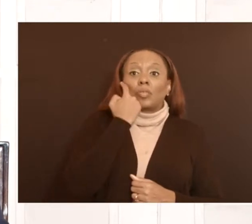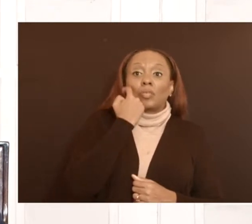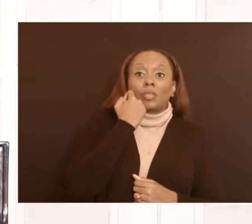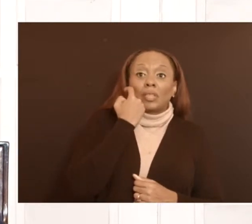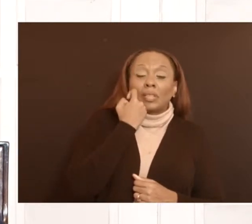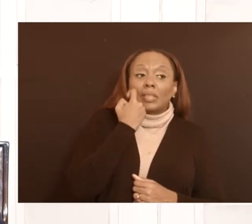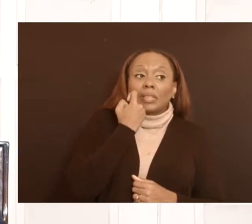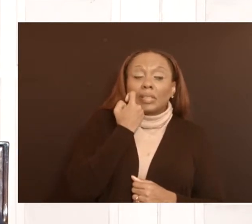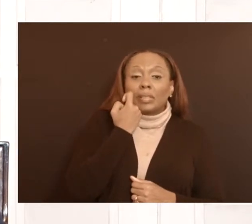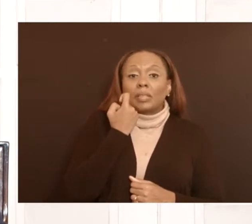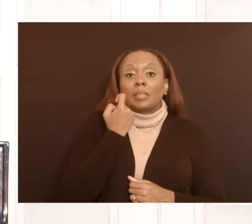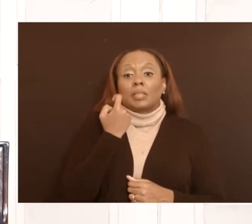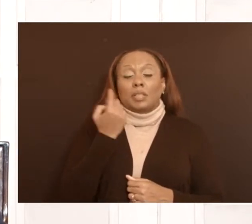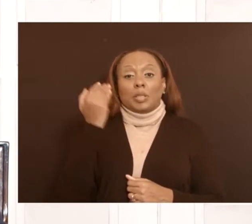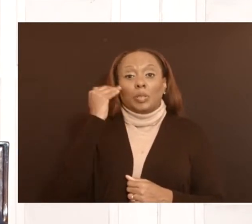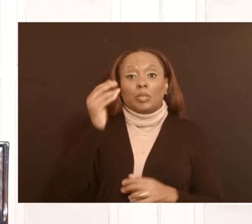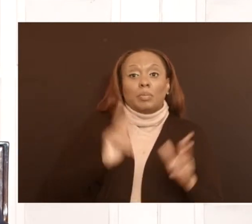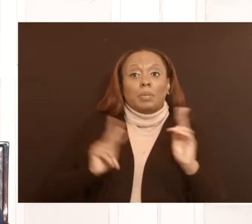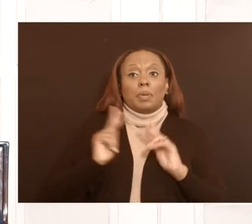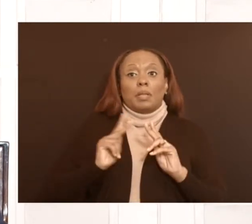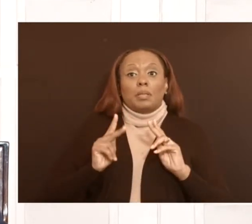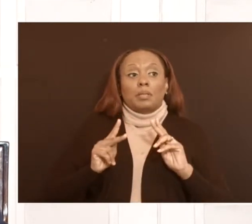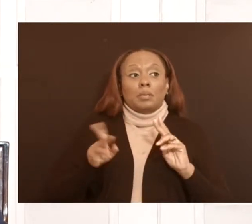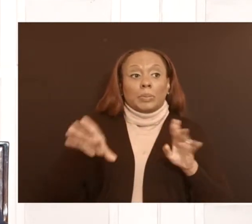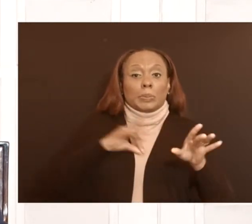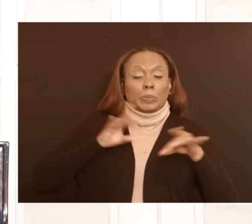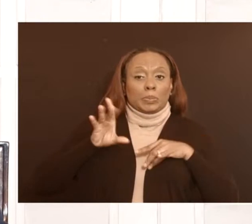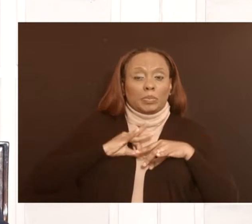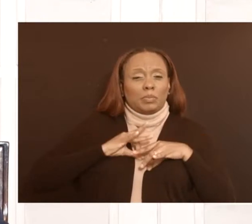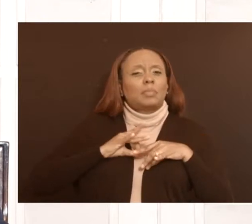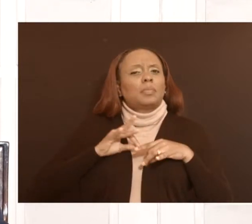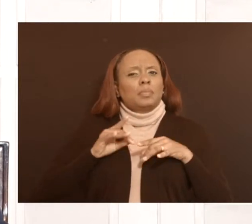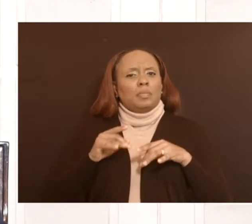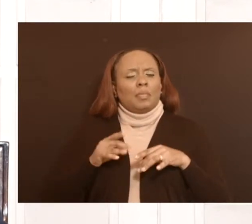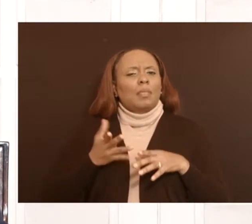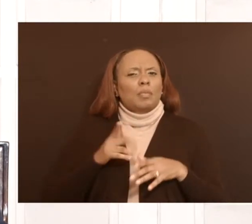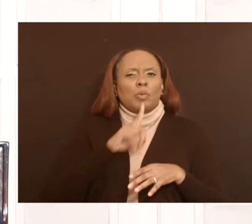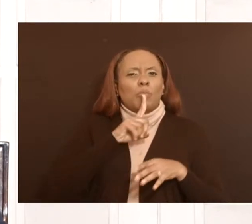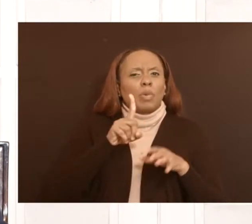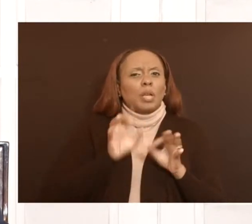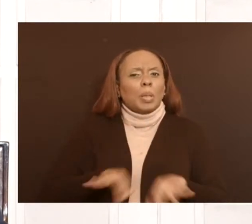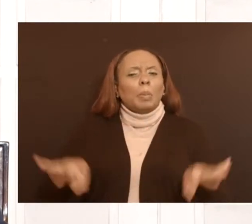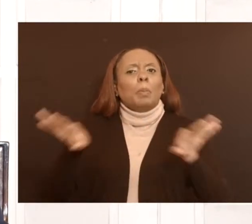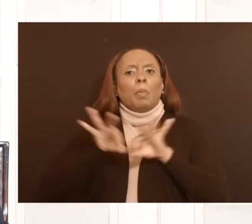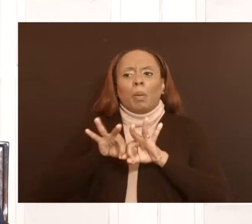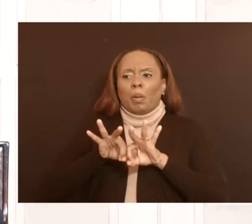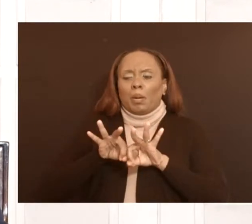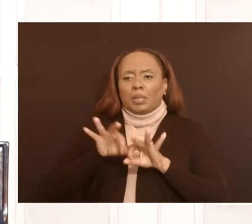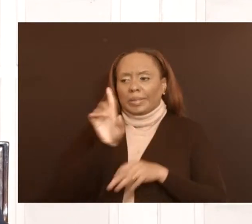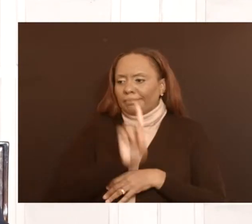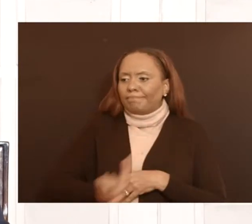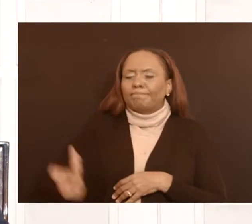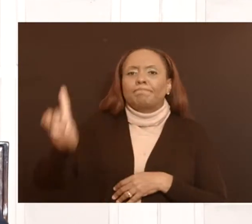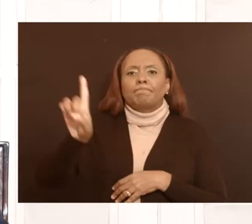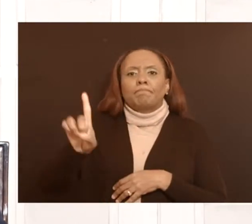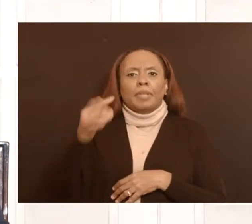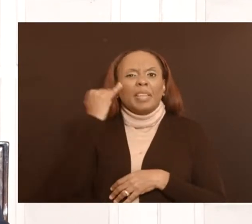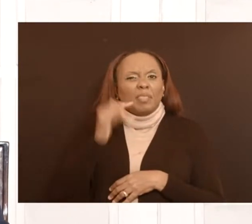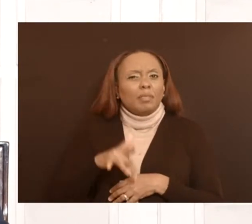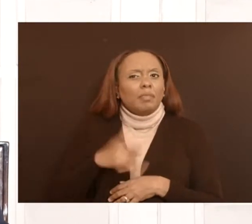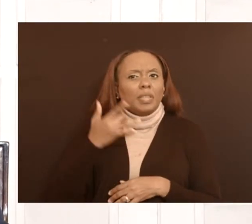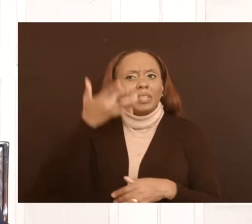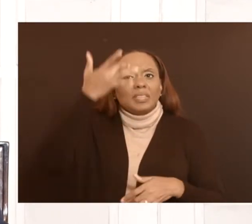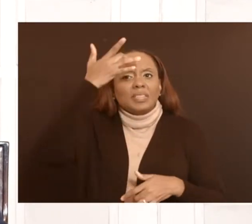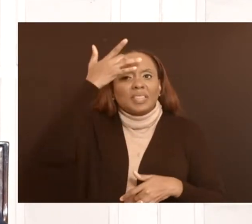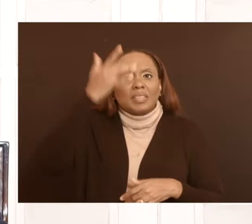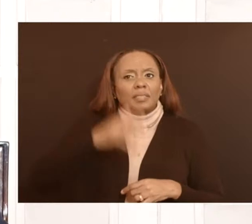script, but I'm going to stay in line. But I think this is important. I think a lot of people who've presented to us, out of the